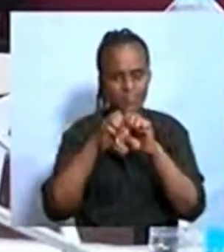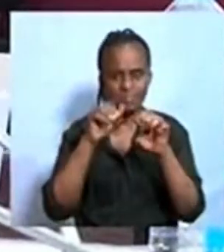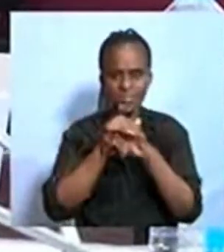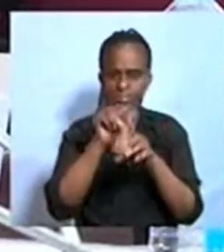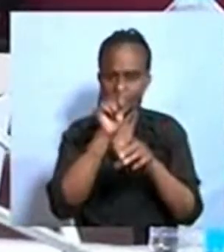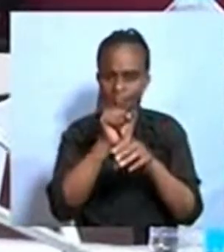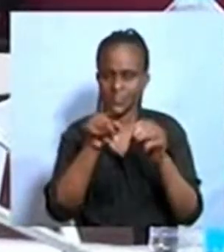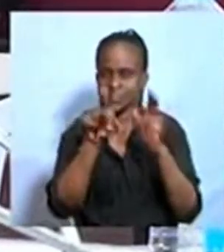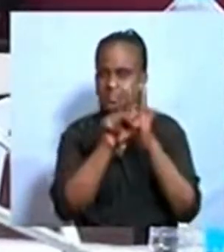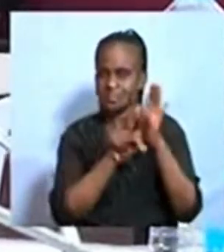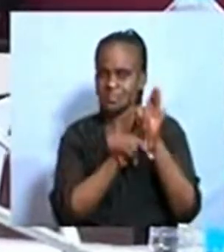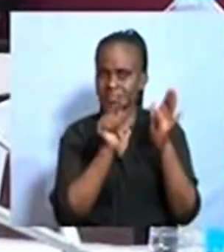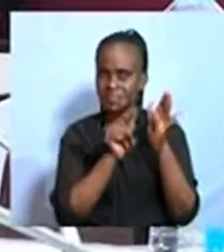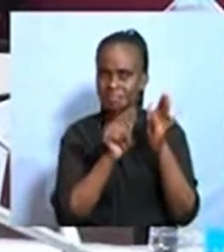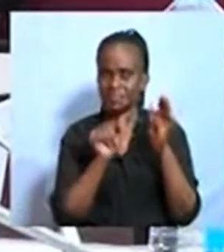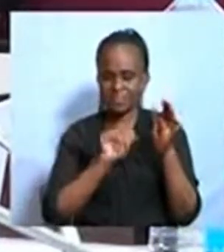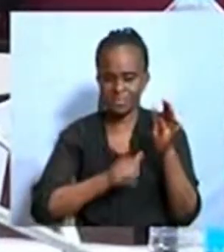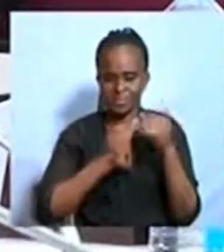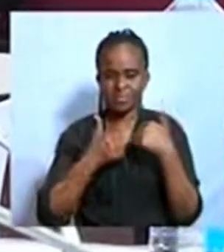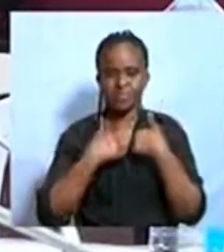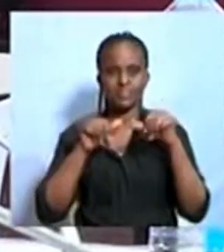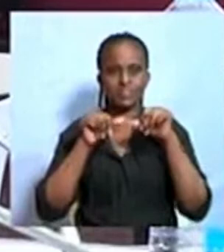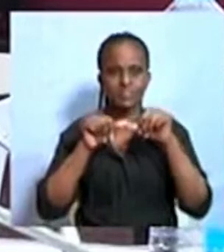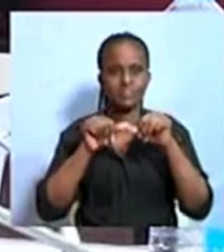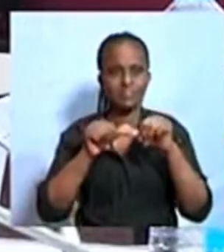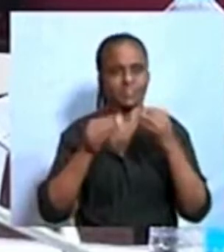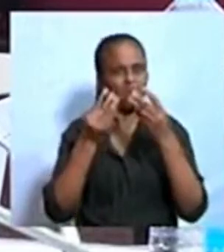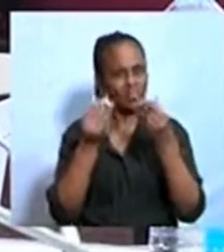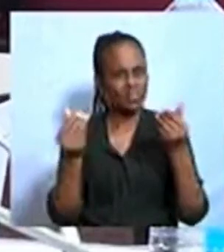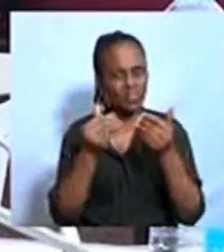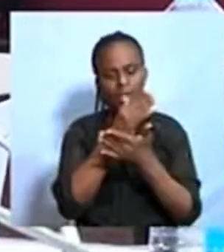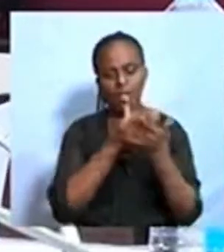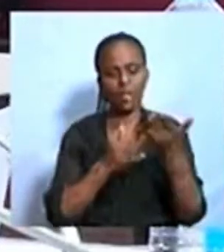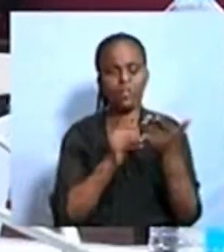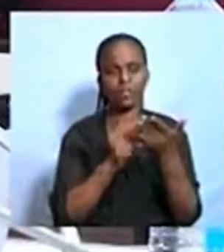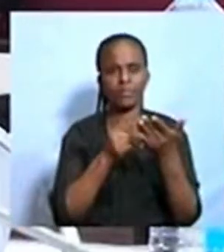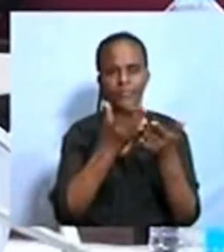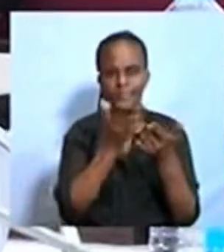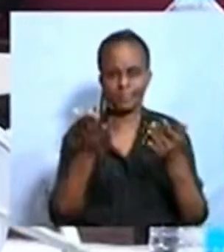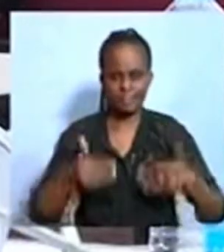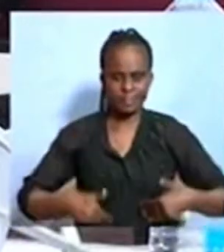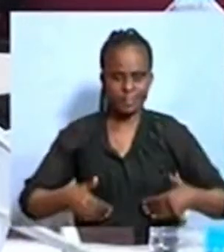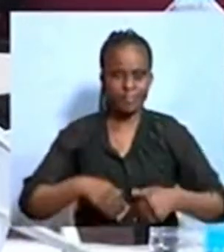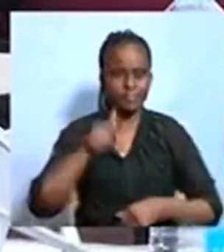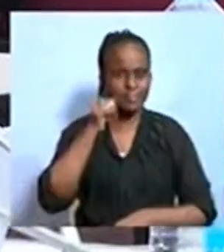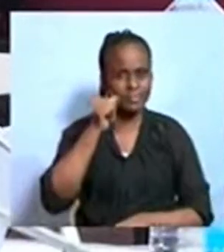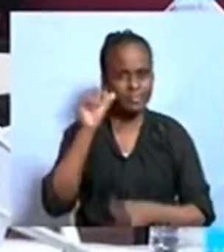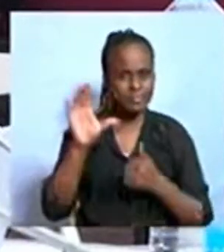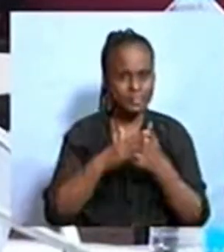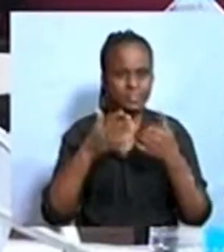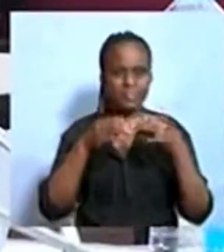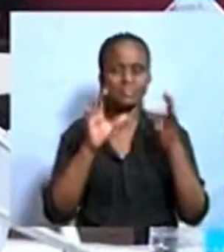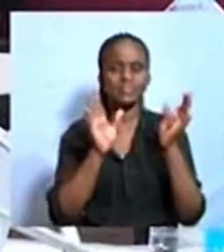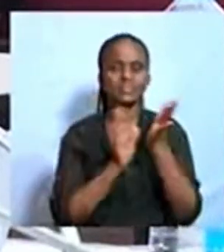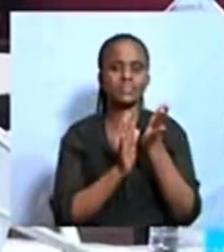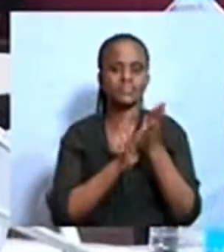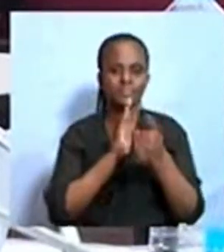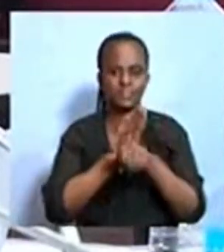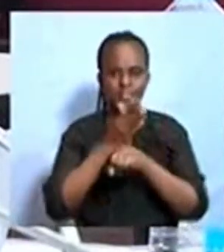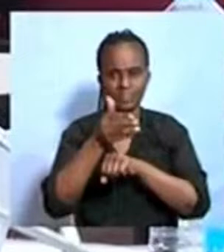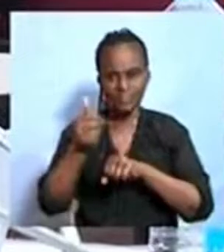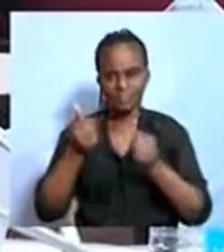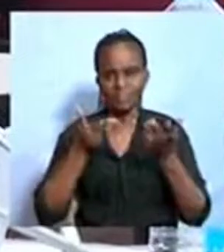particular policy, we still had only less than half of these adolescents coming back to continue school after they've